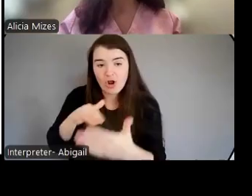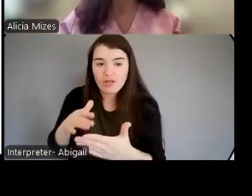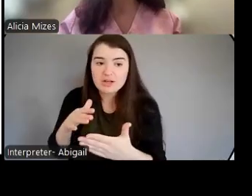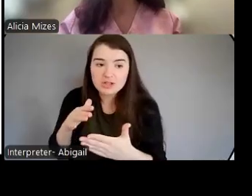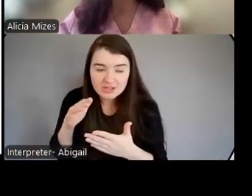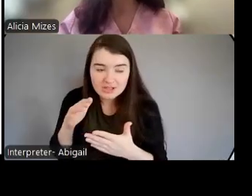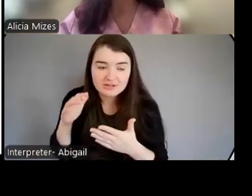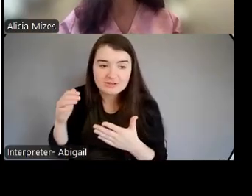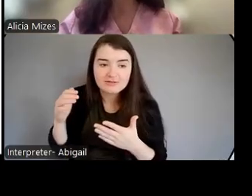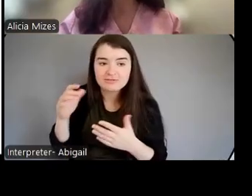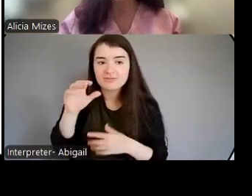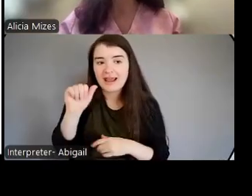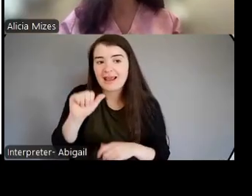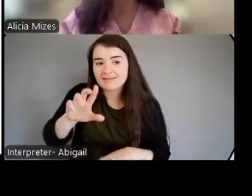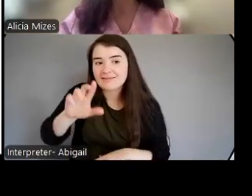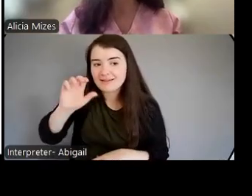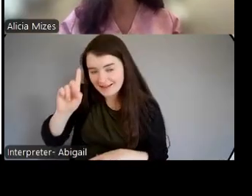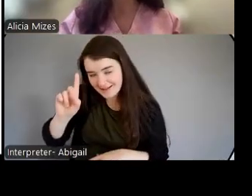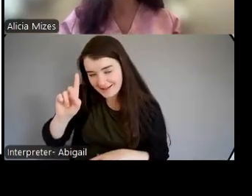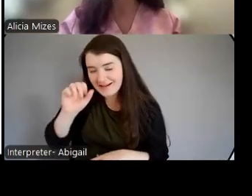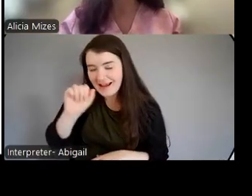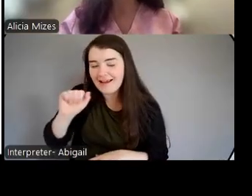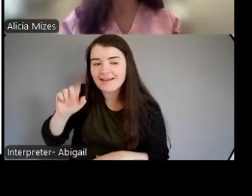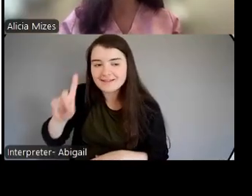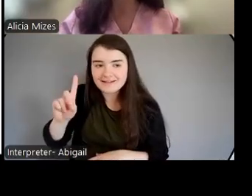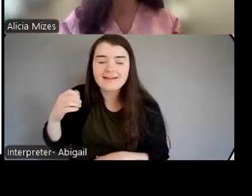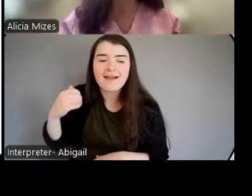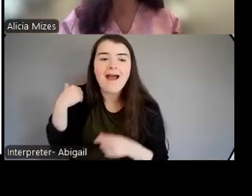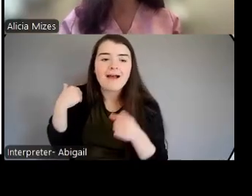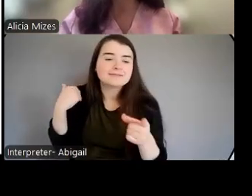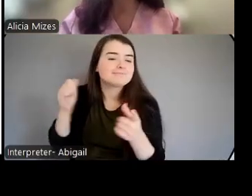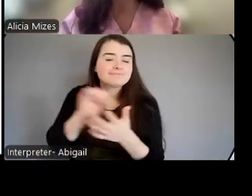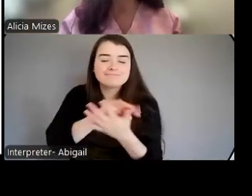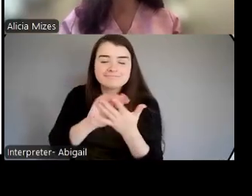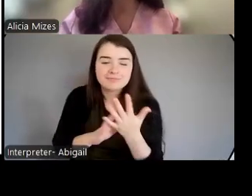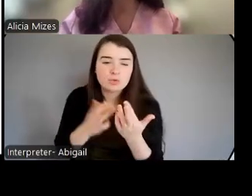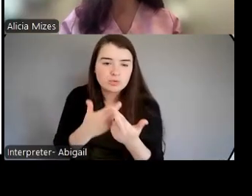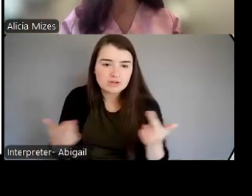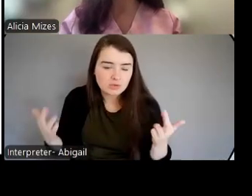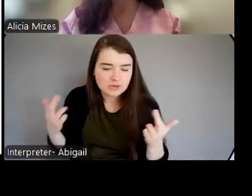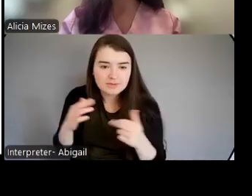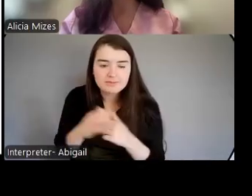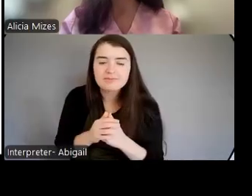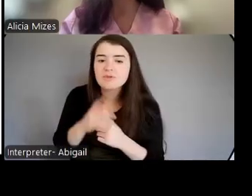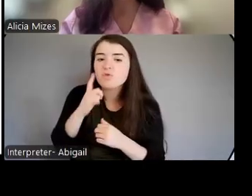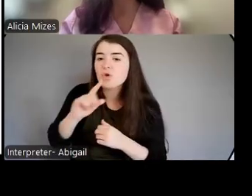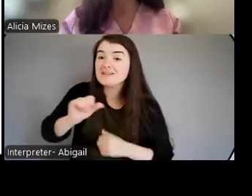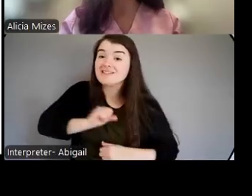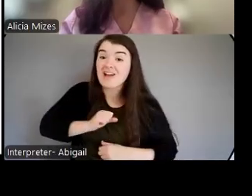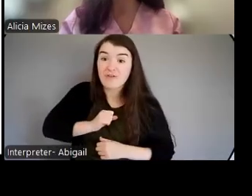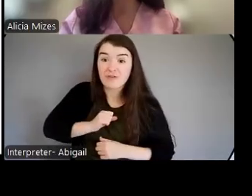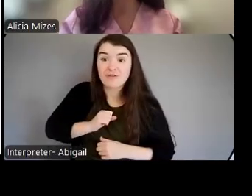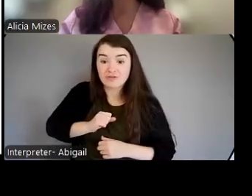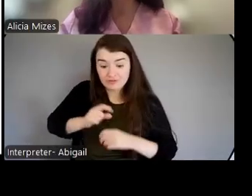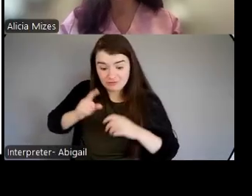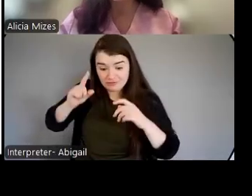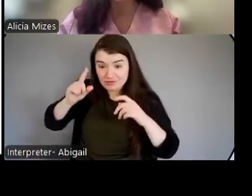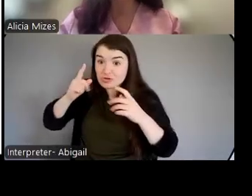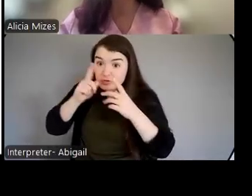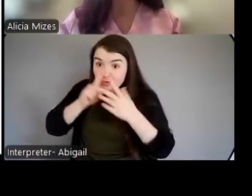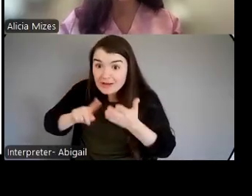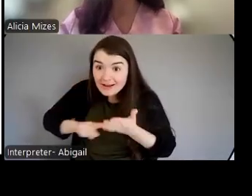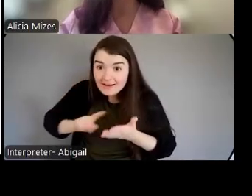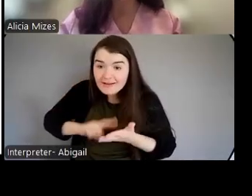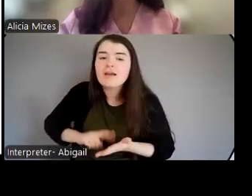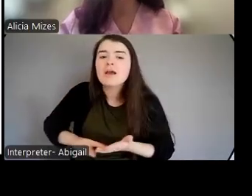So using a full-length mirror is super helpful to do your self-skin screening. You can examine yourself in the full-length mirror, make sure that you check the front of the